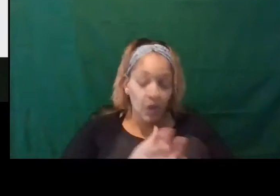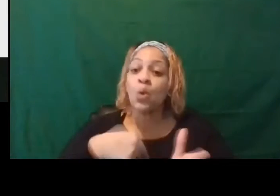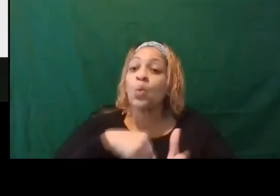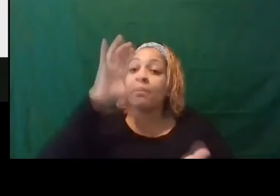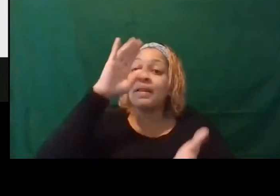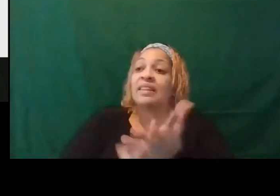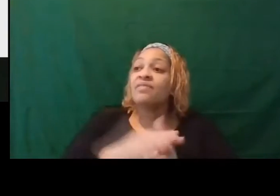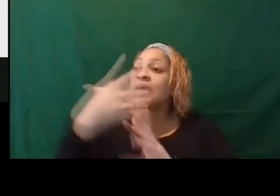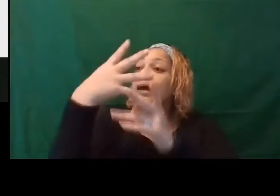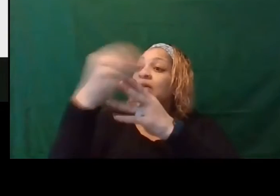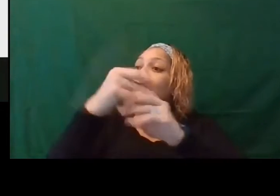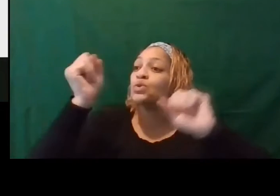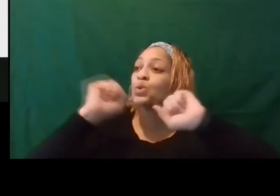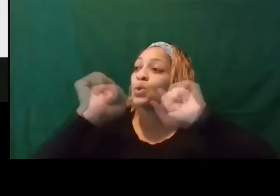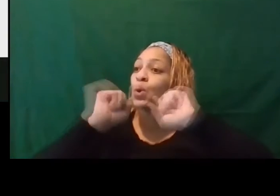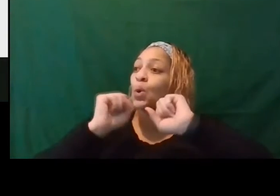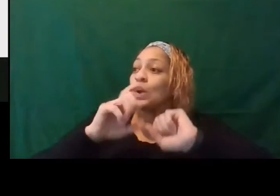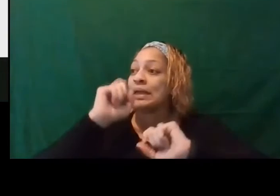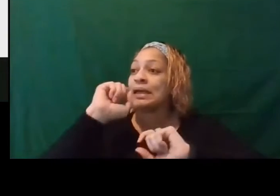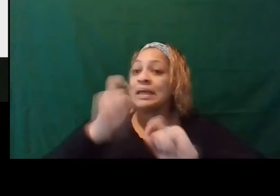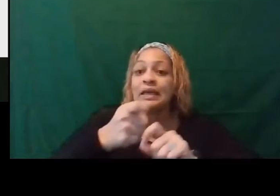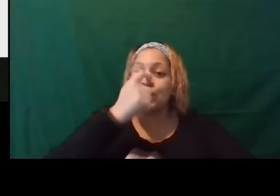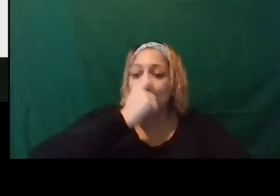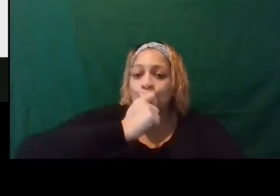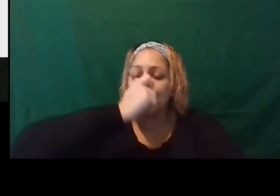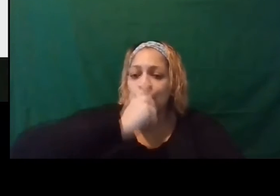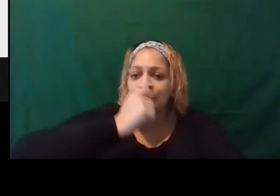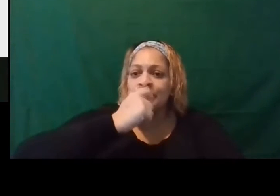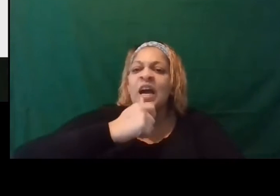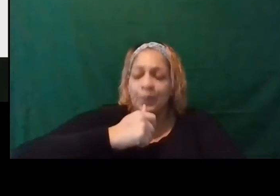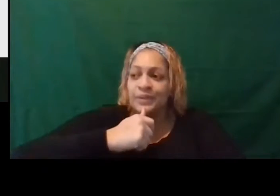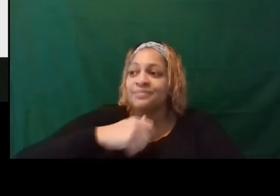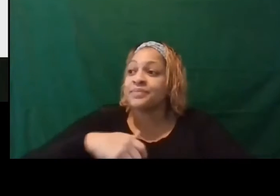out in the cold is what gives you a cold. Well, because Tracy